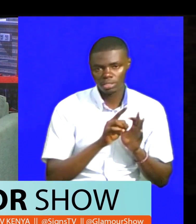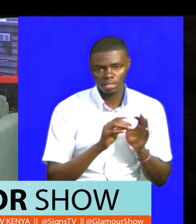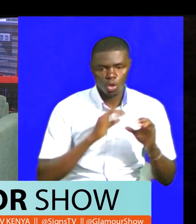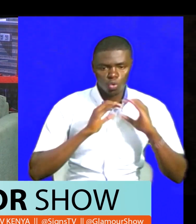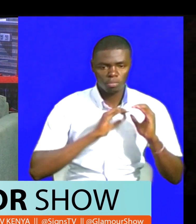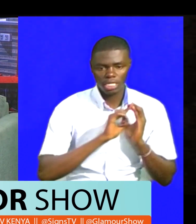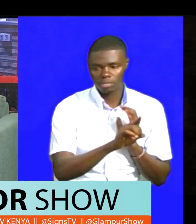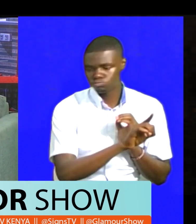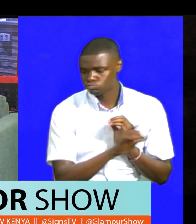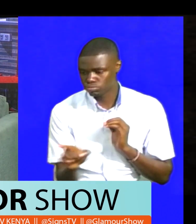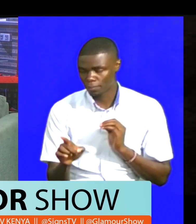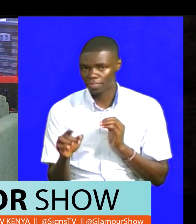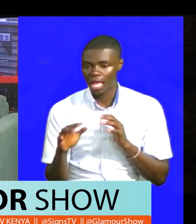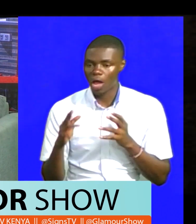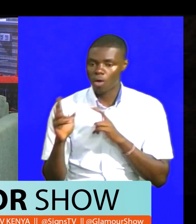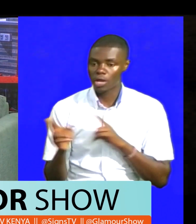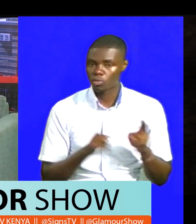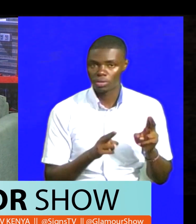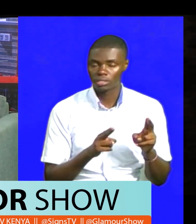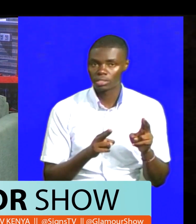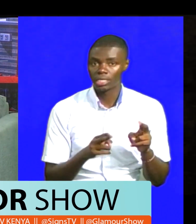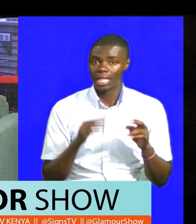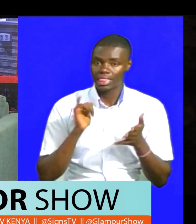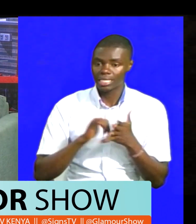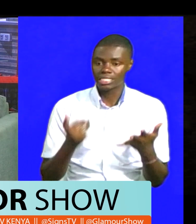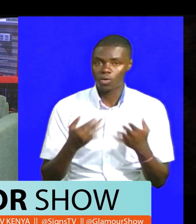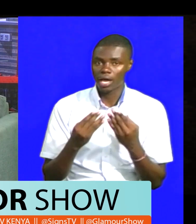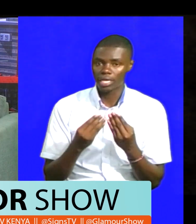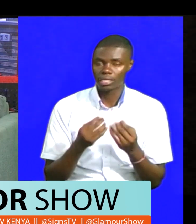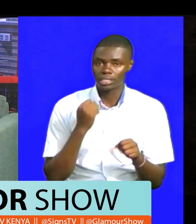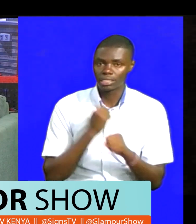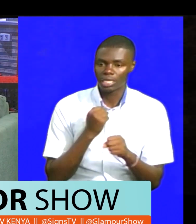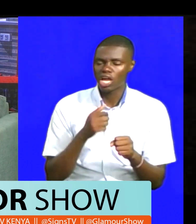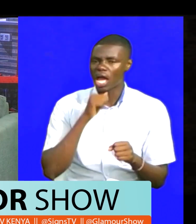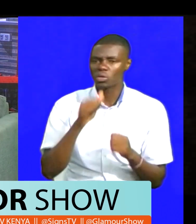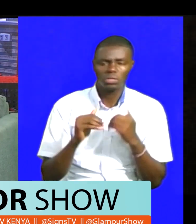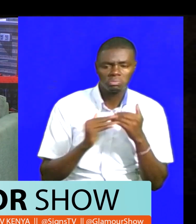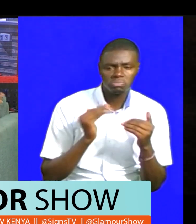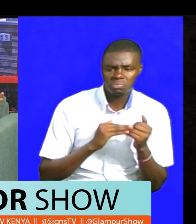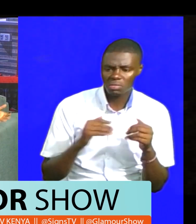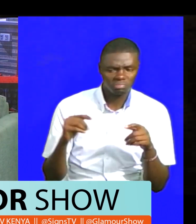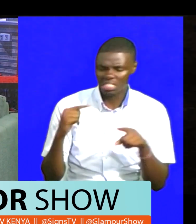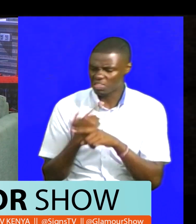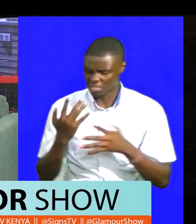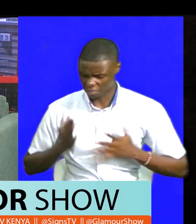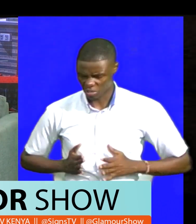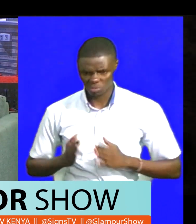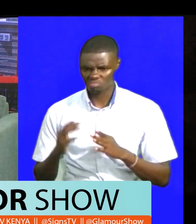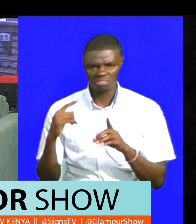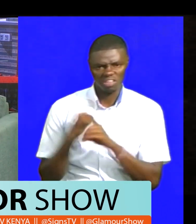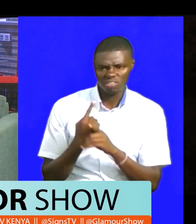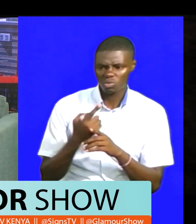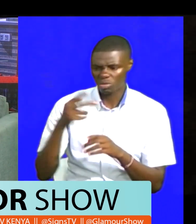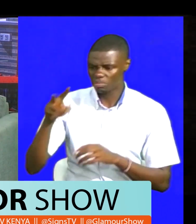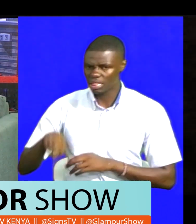going to communicate to a normal person, that's how I'm going to deal with him. I'm not going to treat them like as if they are different people. I'm not going to